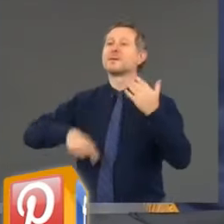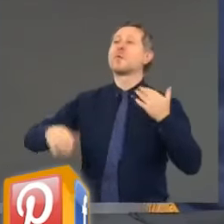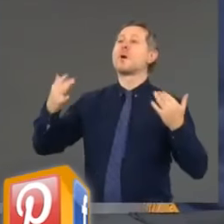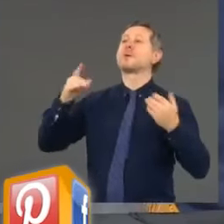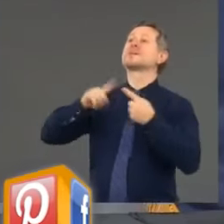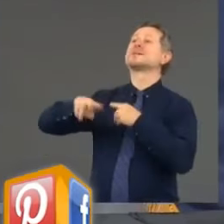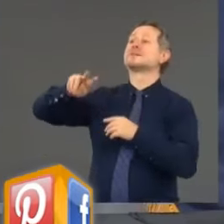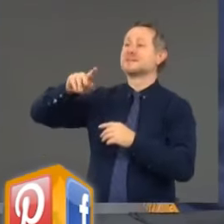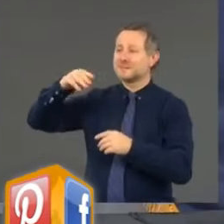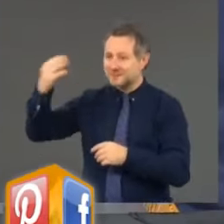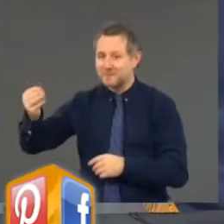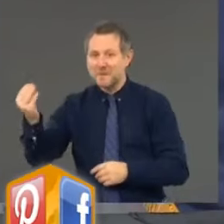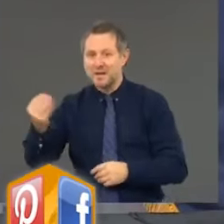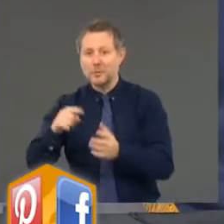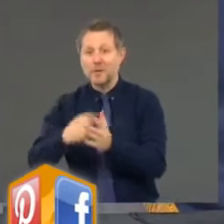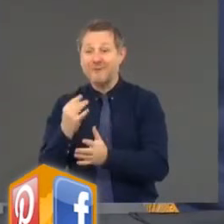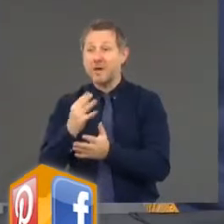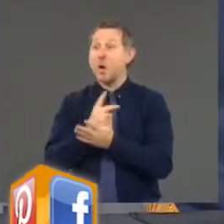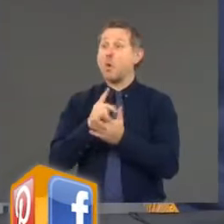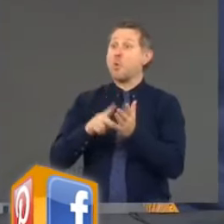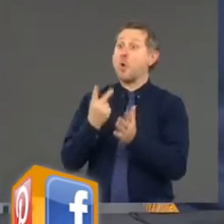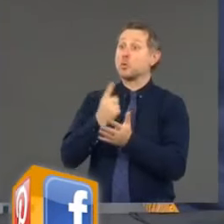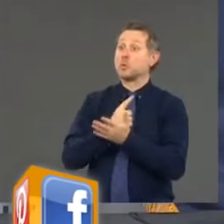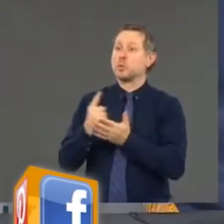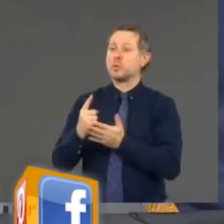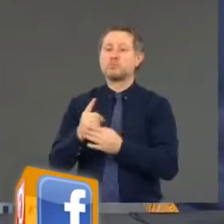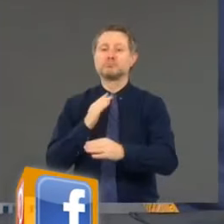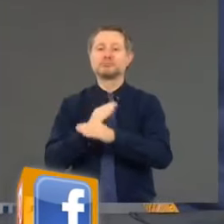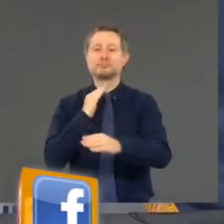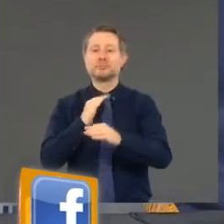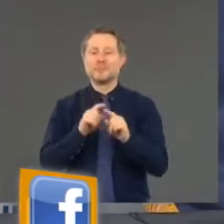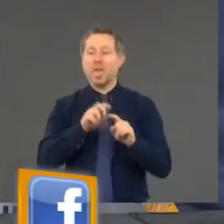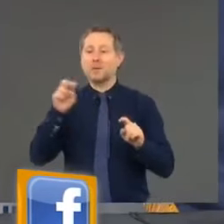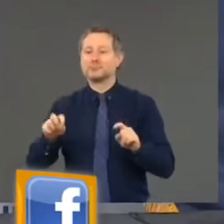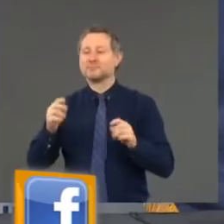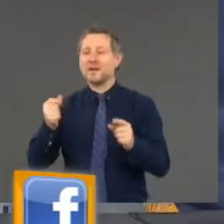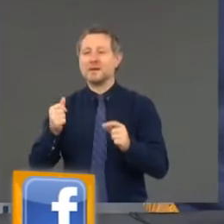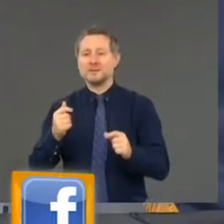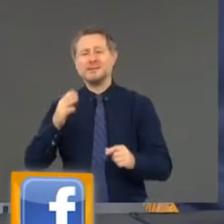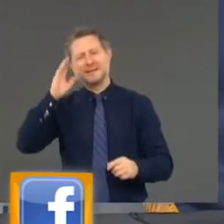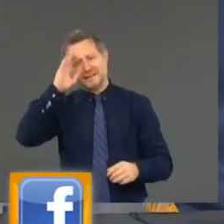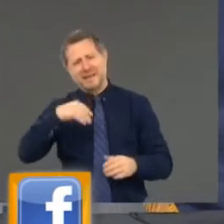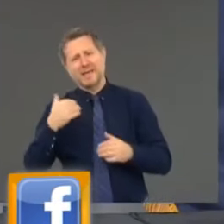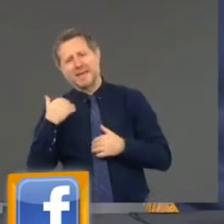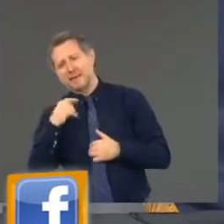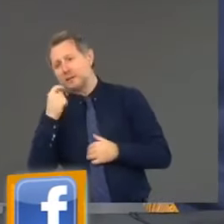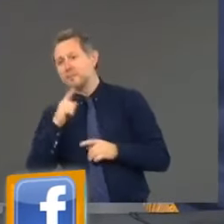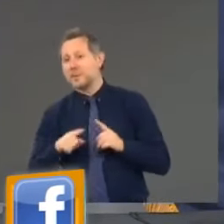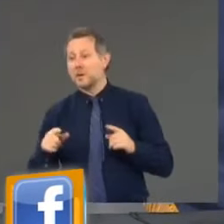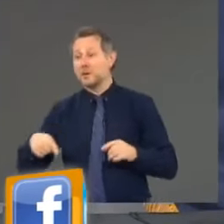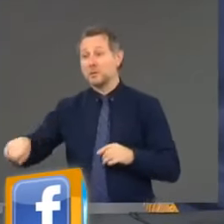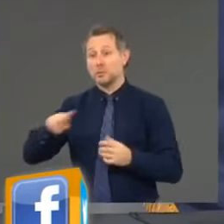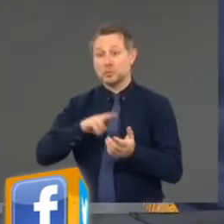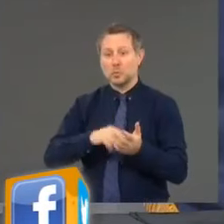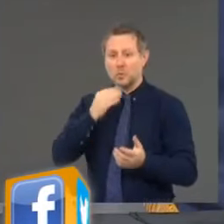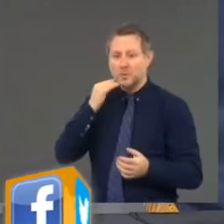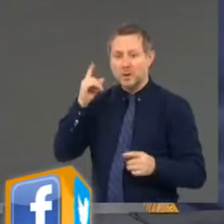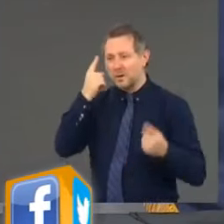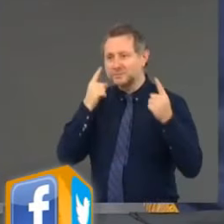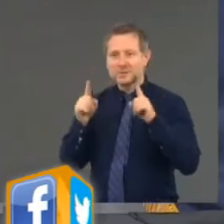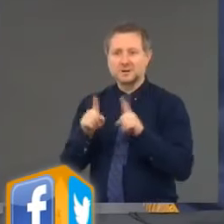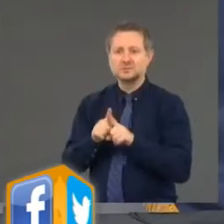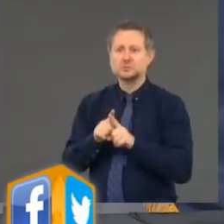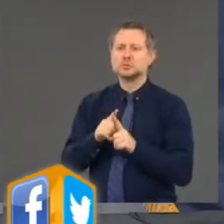Twice a week is an operational burden, but these nursing homes are ground zero for us. They're the